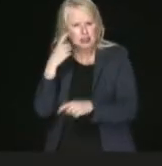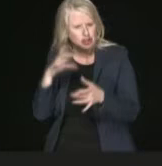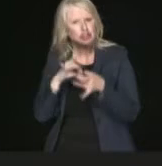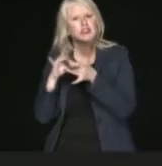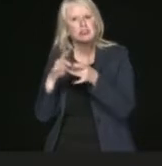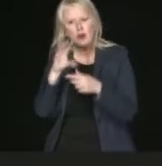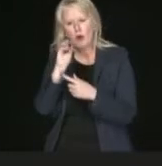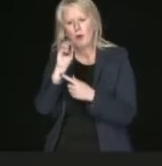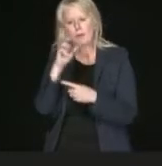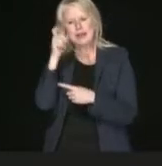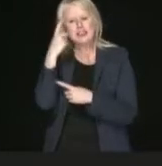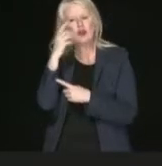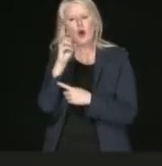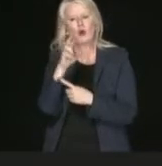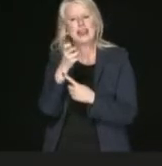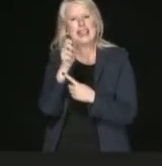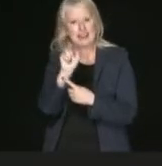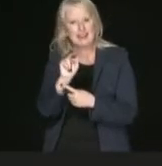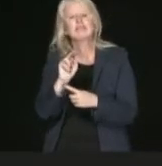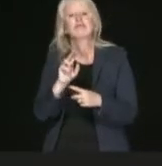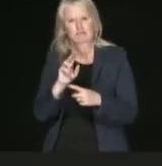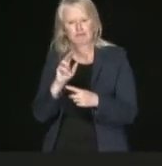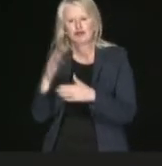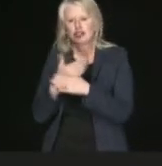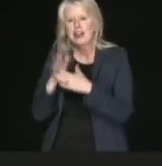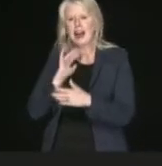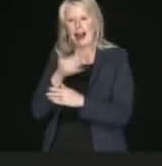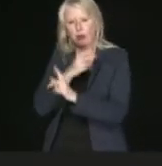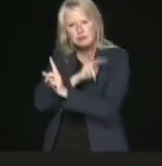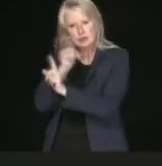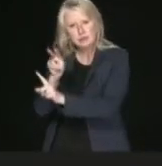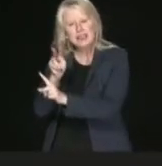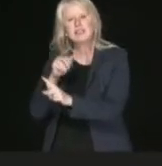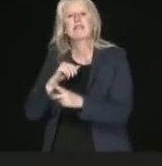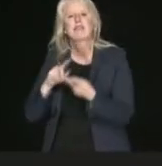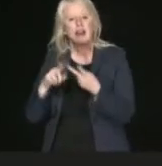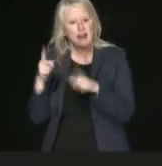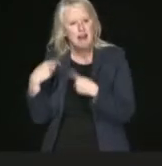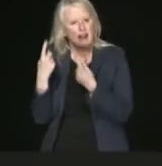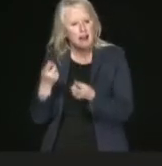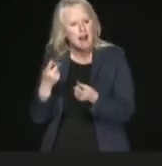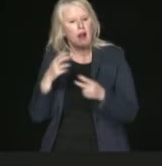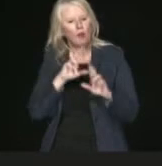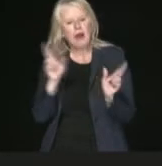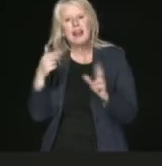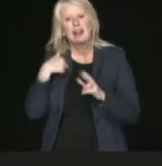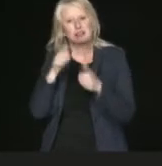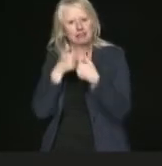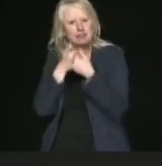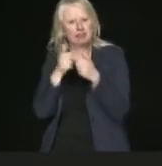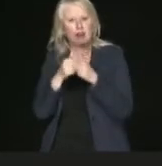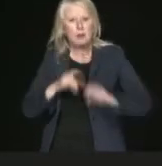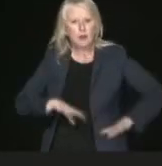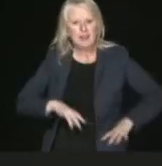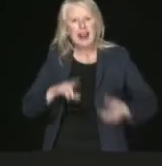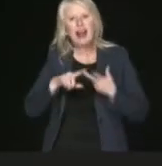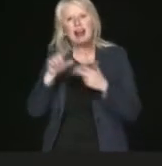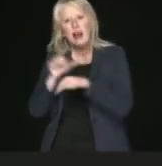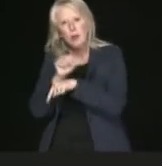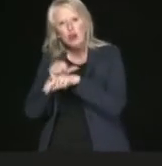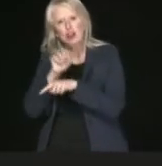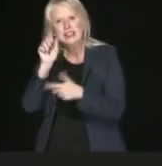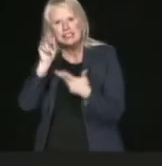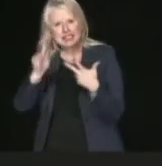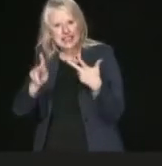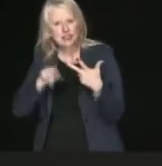Minister O'Regan is sharing our perspective and the challenges that we're going through in Canada, from Newfoundland to Alberta and